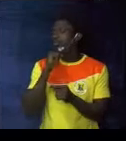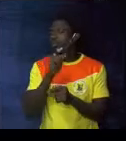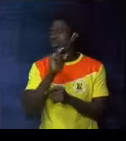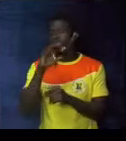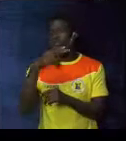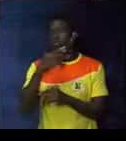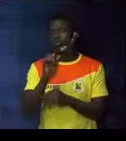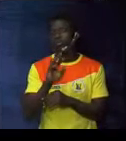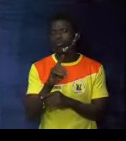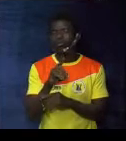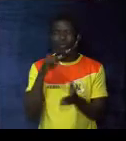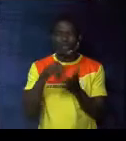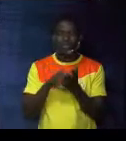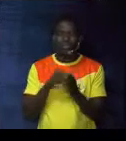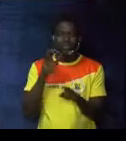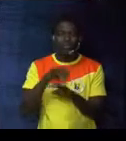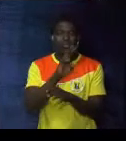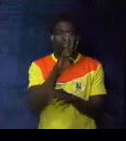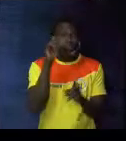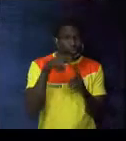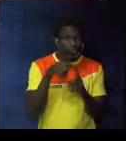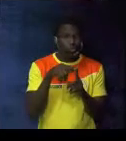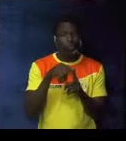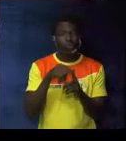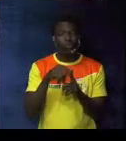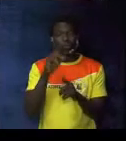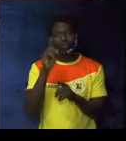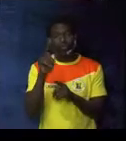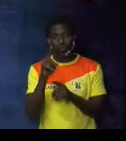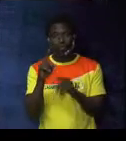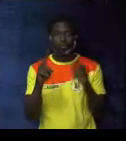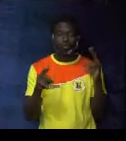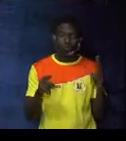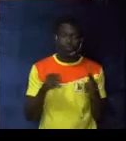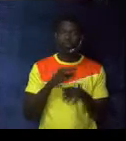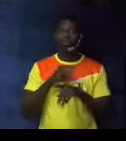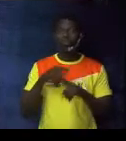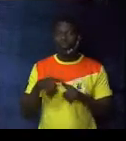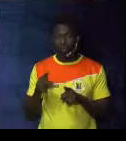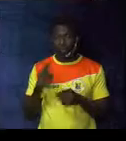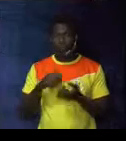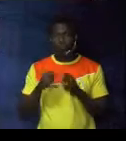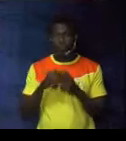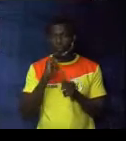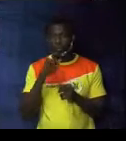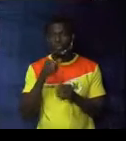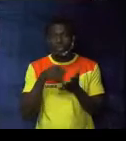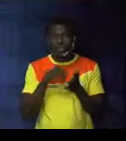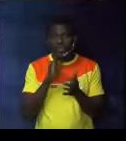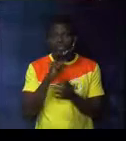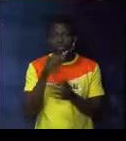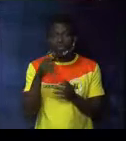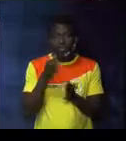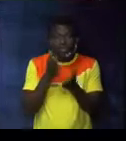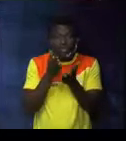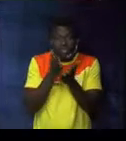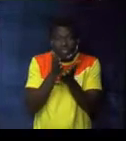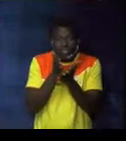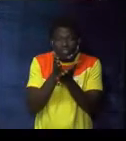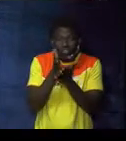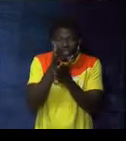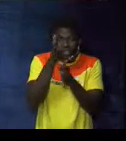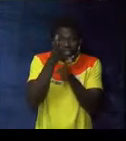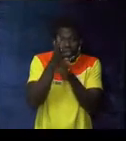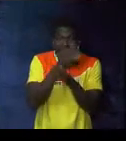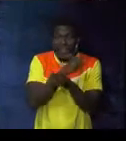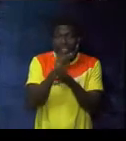This is not a chord. It touches 2 points, right? 1, 2. But do you know what the problem is? It is not a